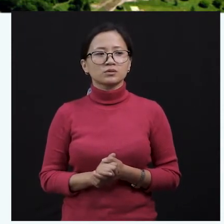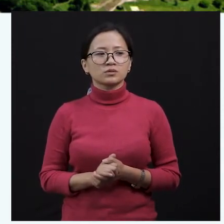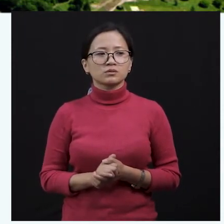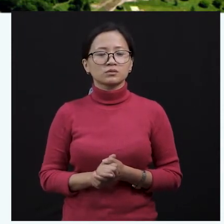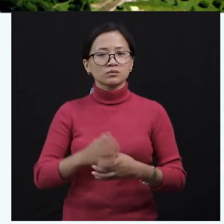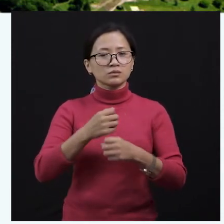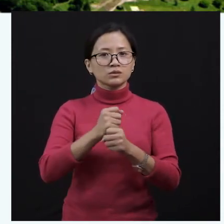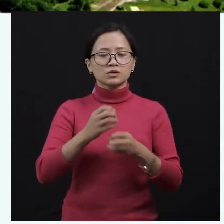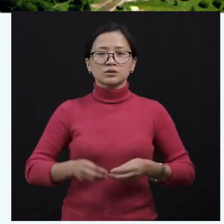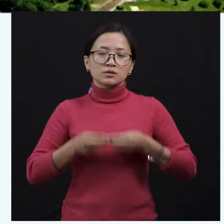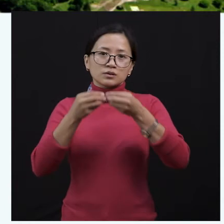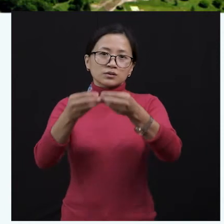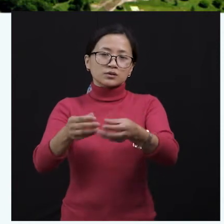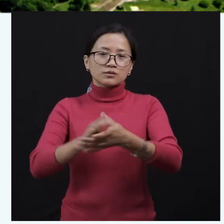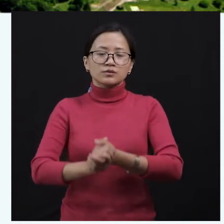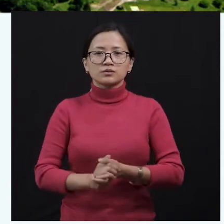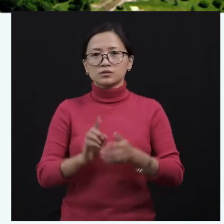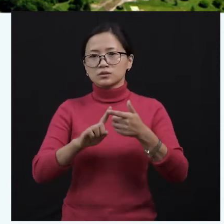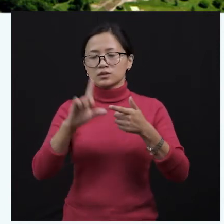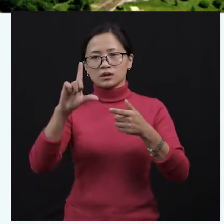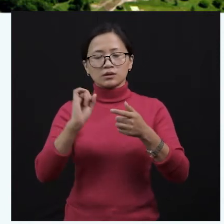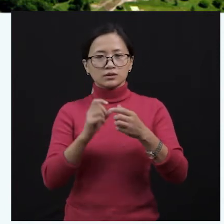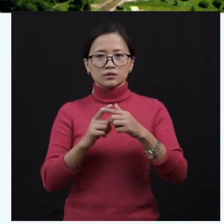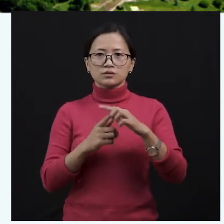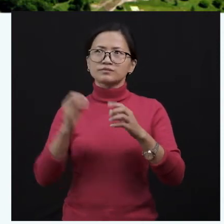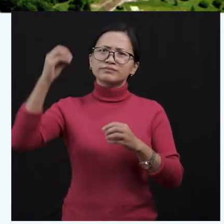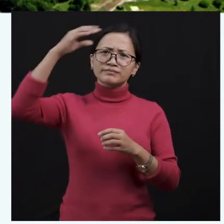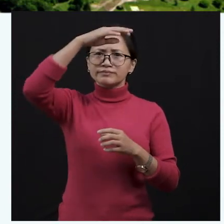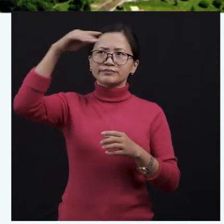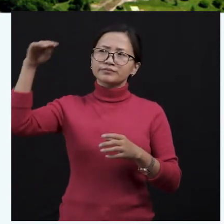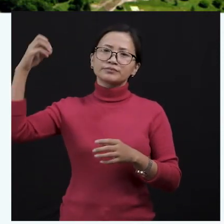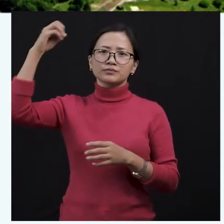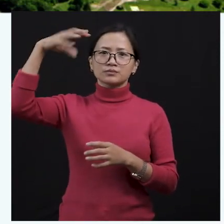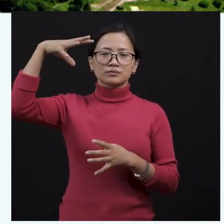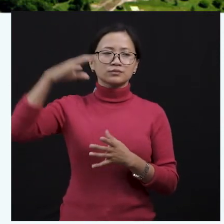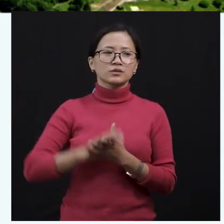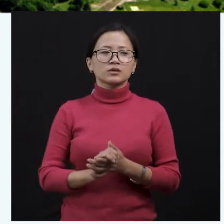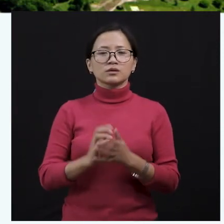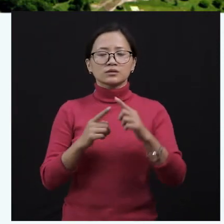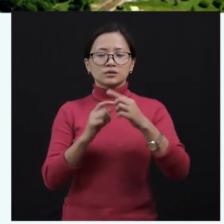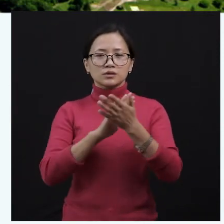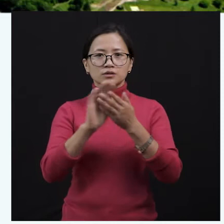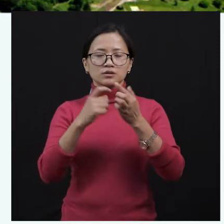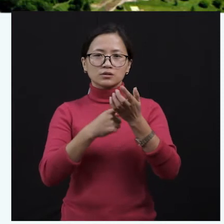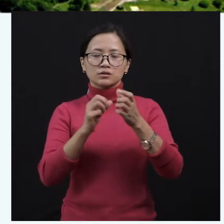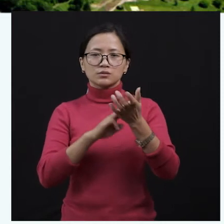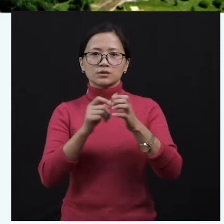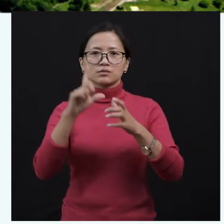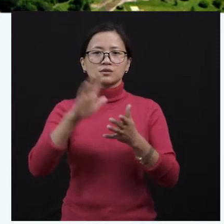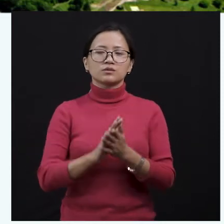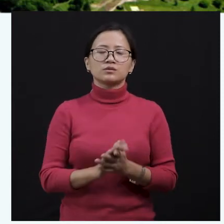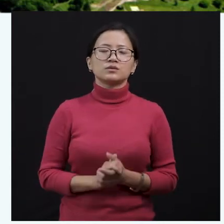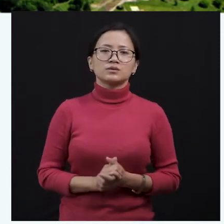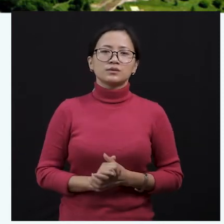It is used for producing electricity in a thermal power plant.